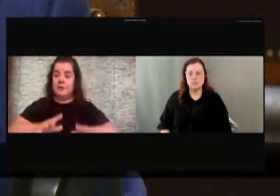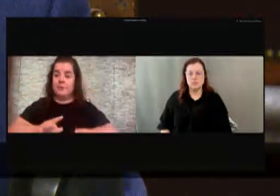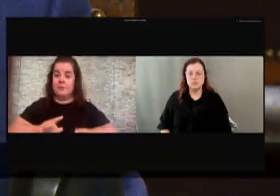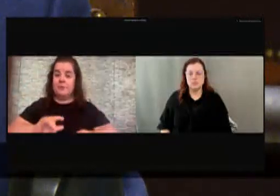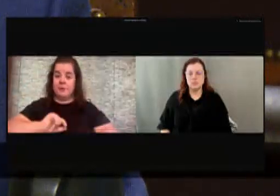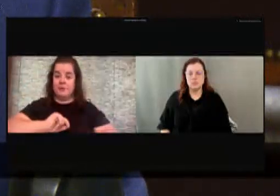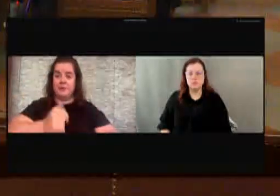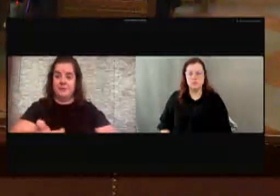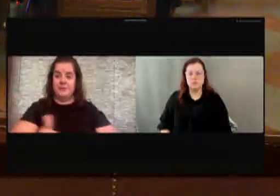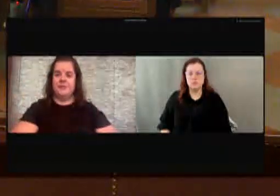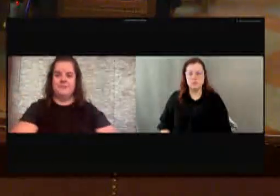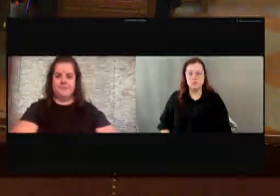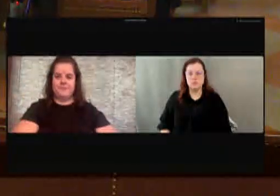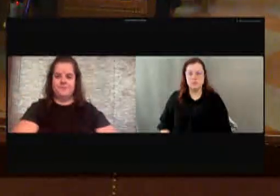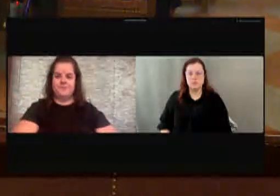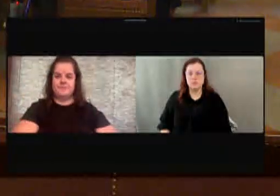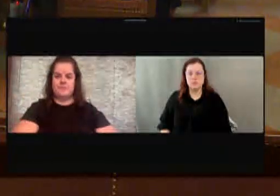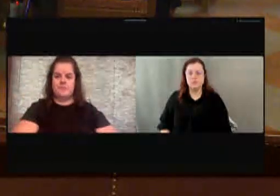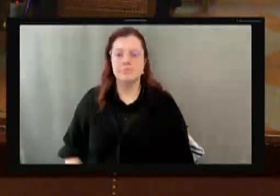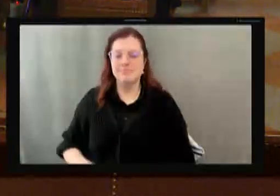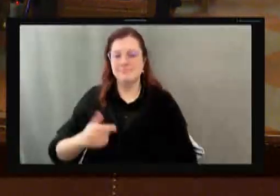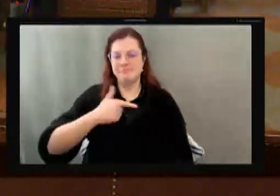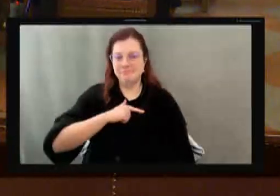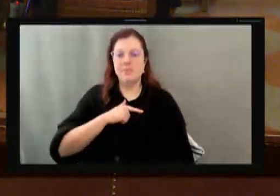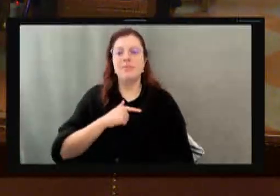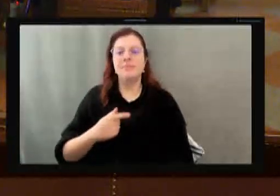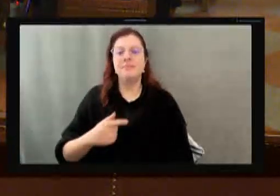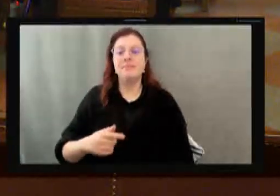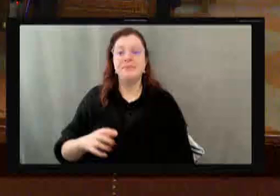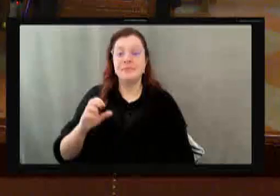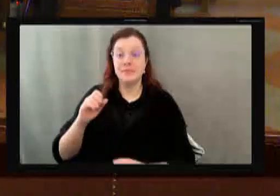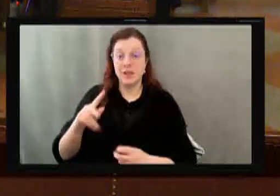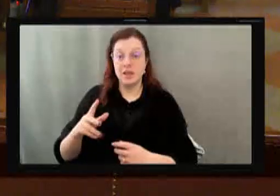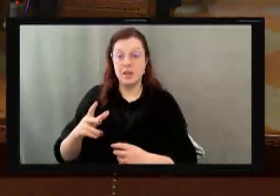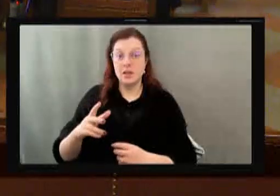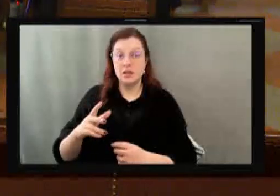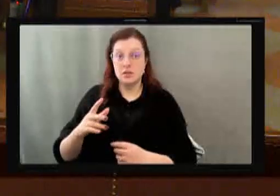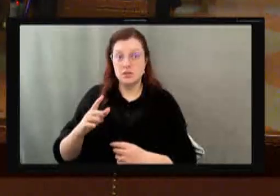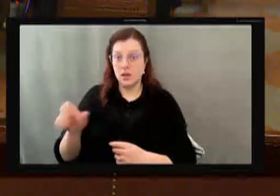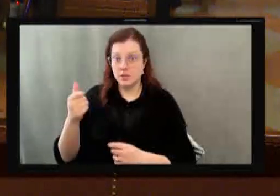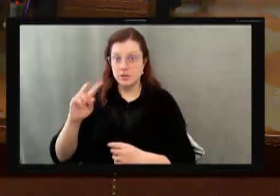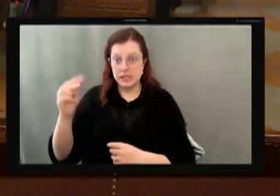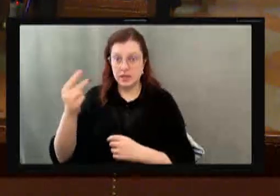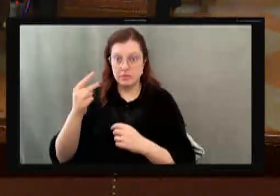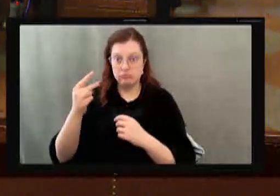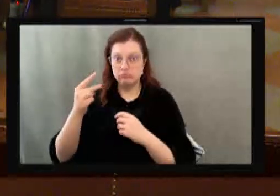you. Thank you, Commander. Thank you. Any further second round?